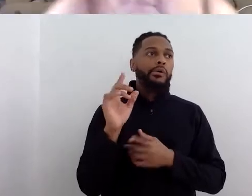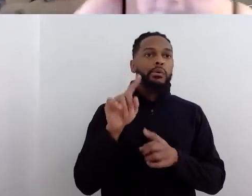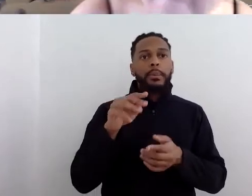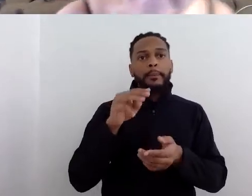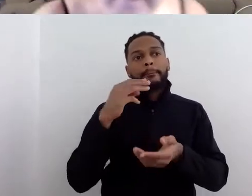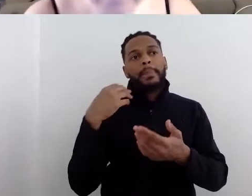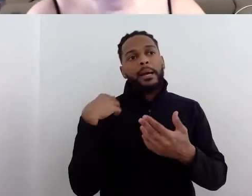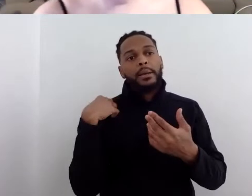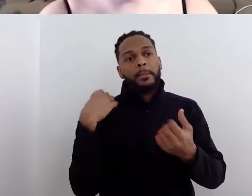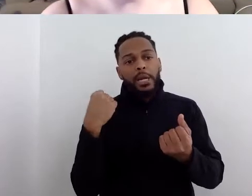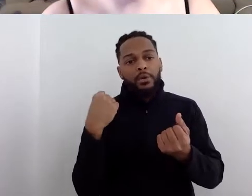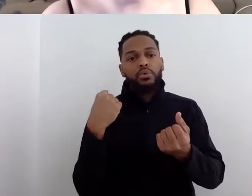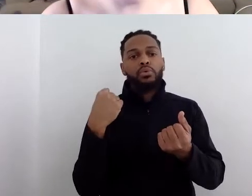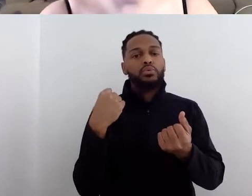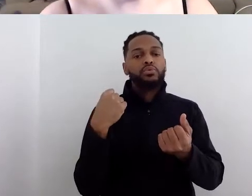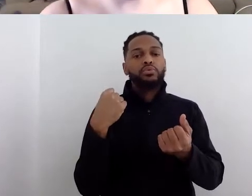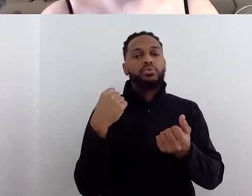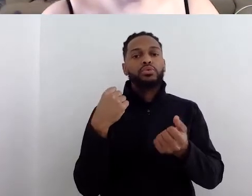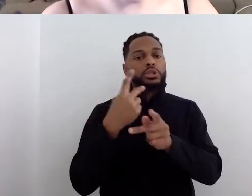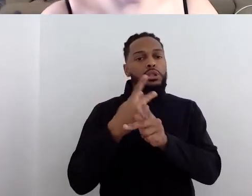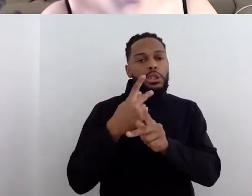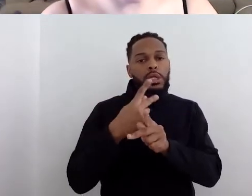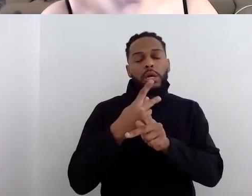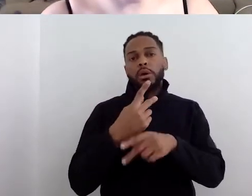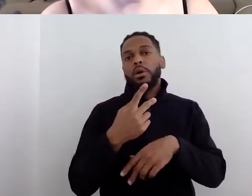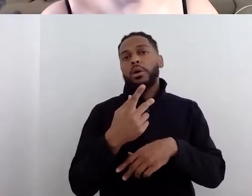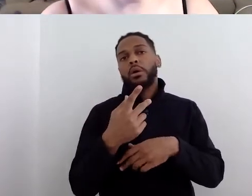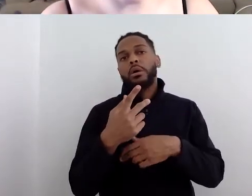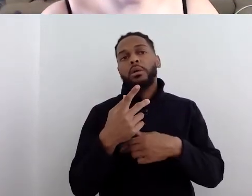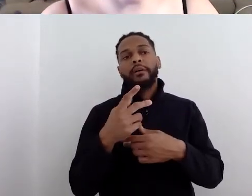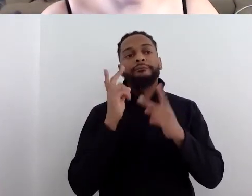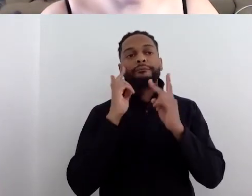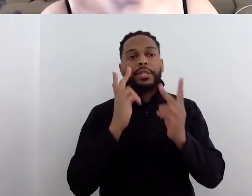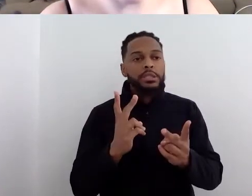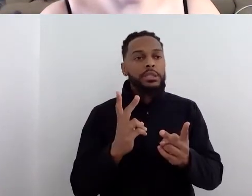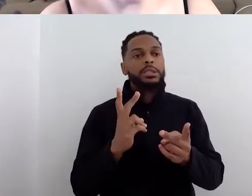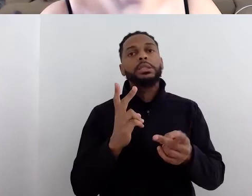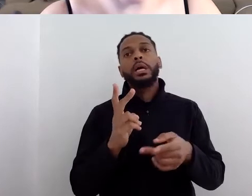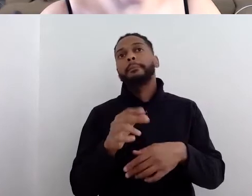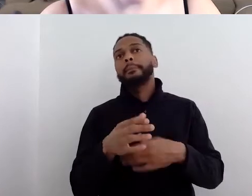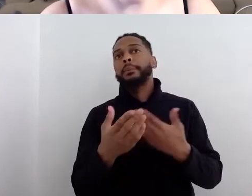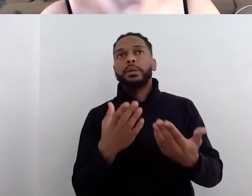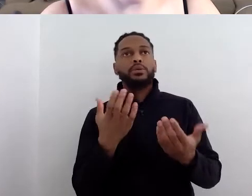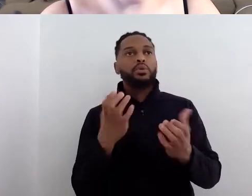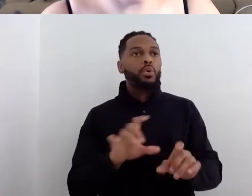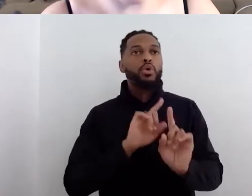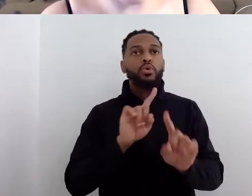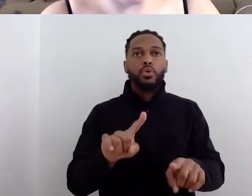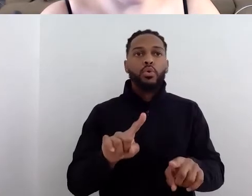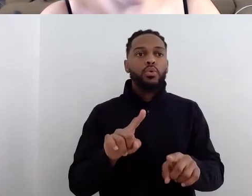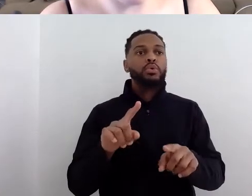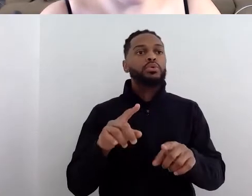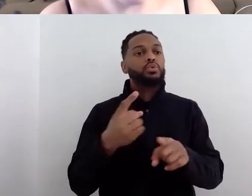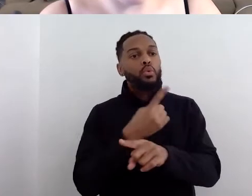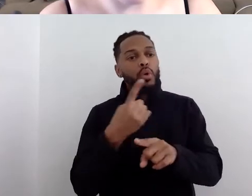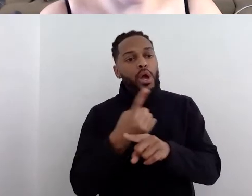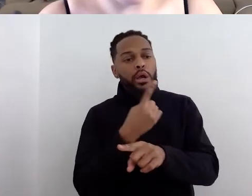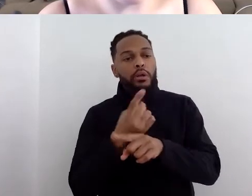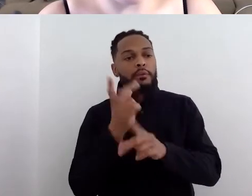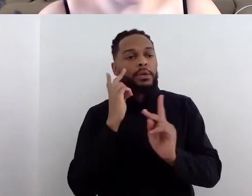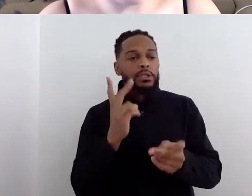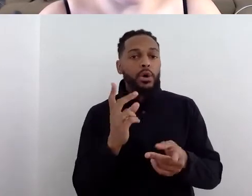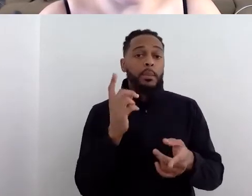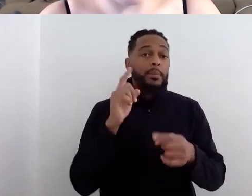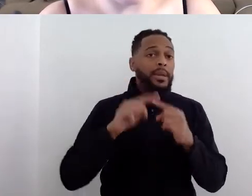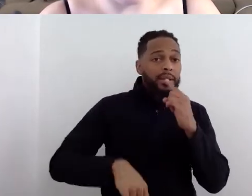going to a regular visit or not having the means of actually having a virtual visit.